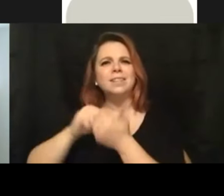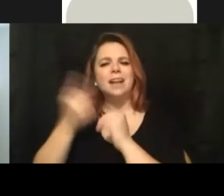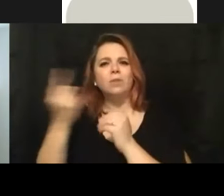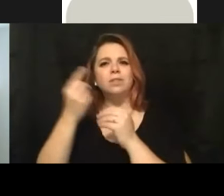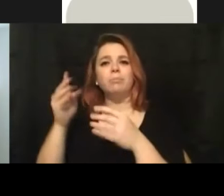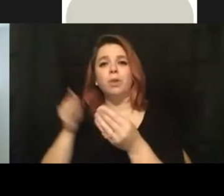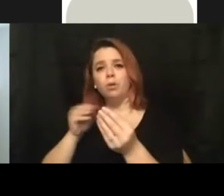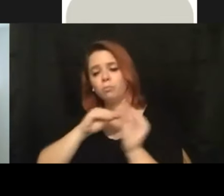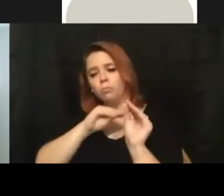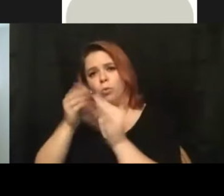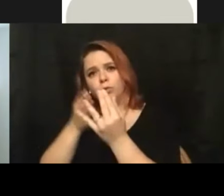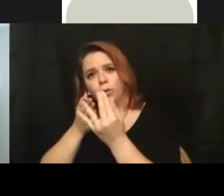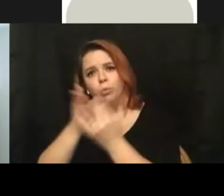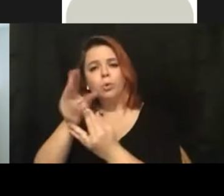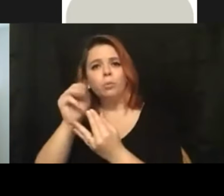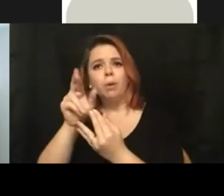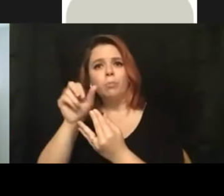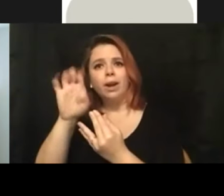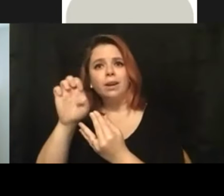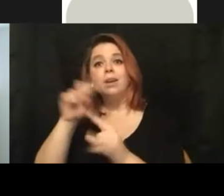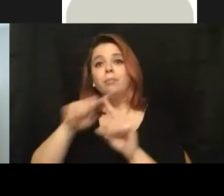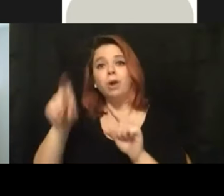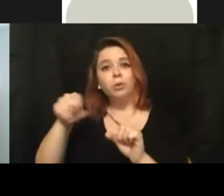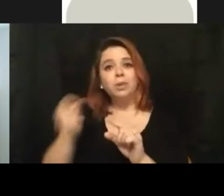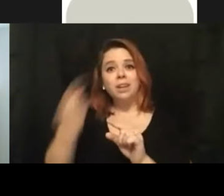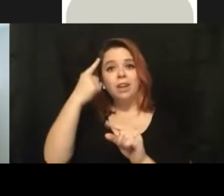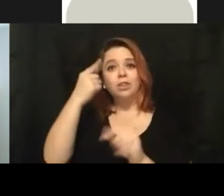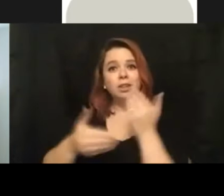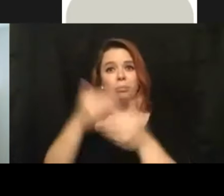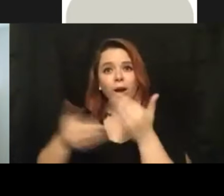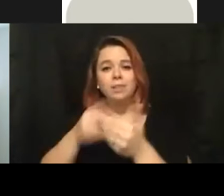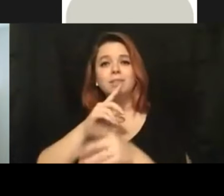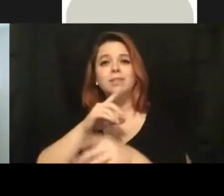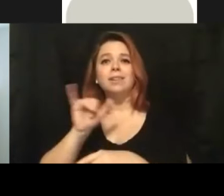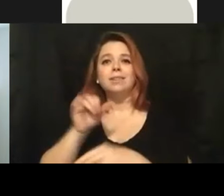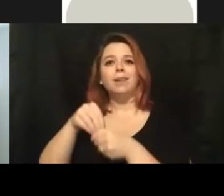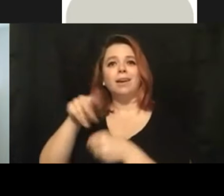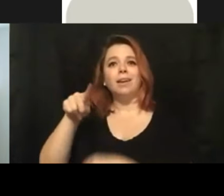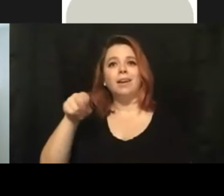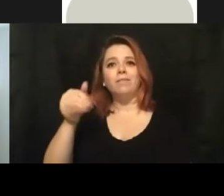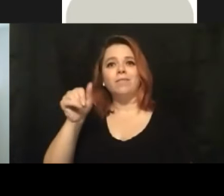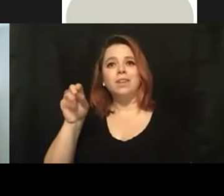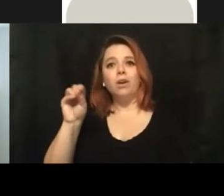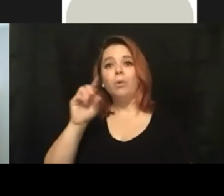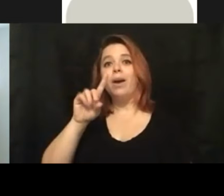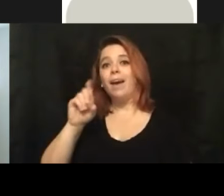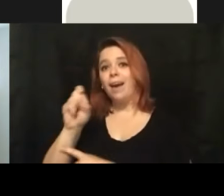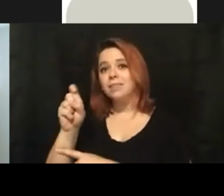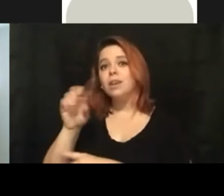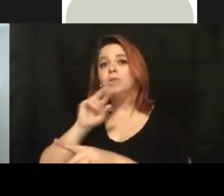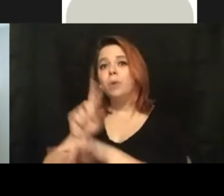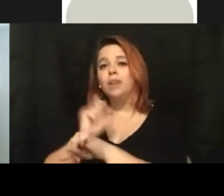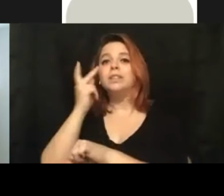those, like we did in the PhysioX, where you actually see the diffusion, where you see the transportation taking place? So could you have